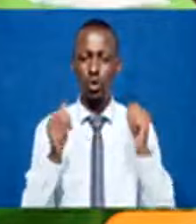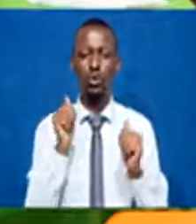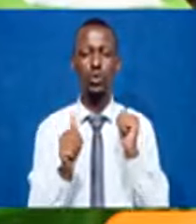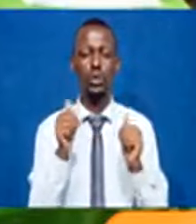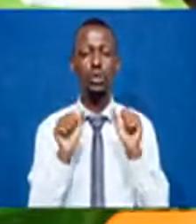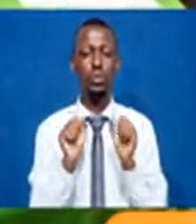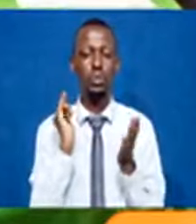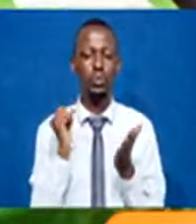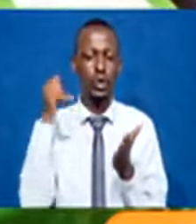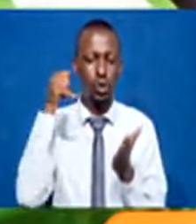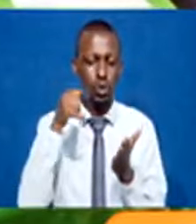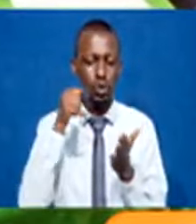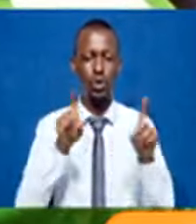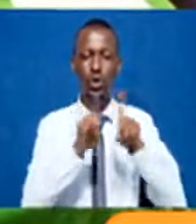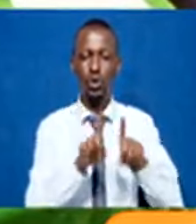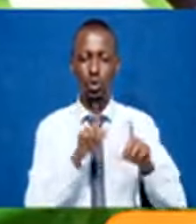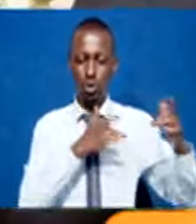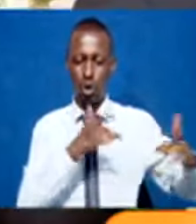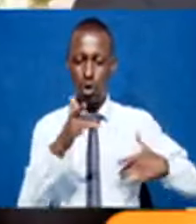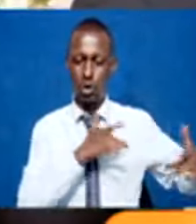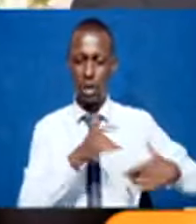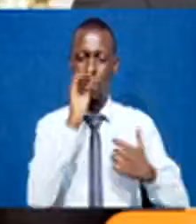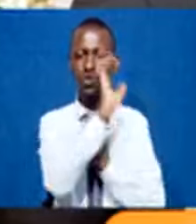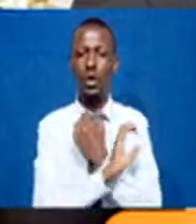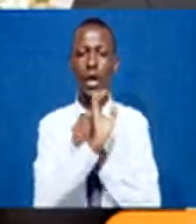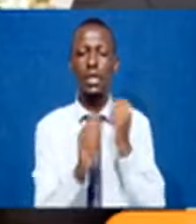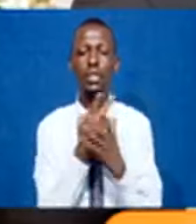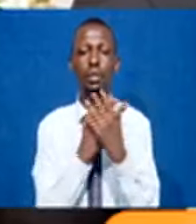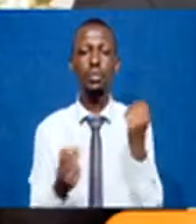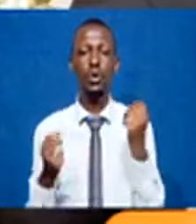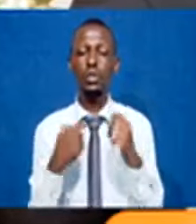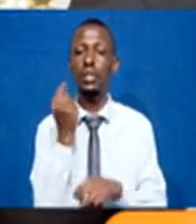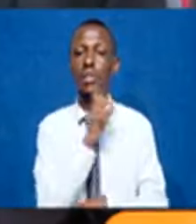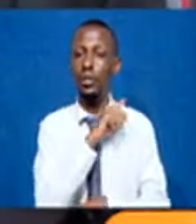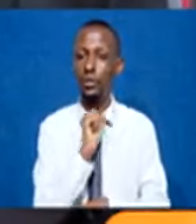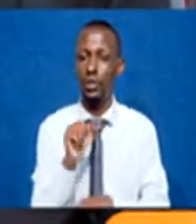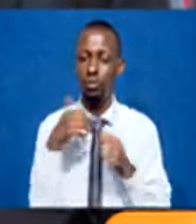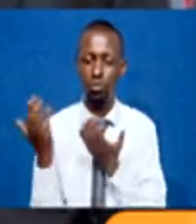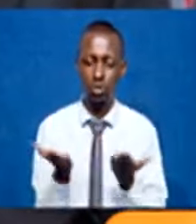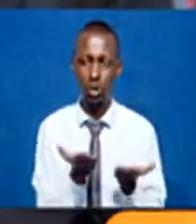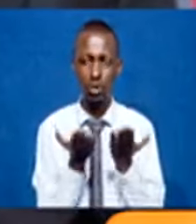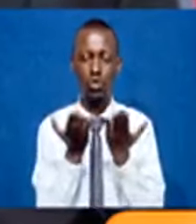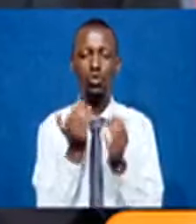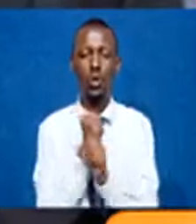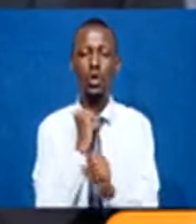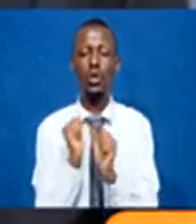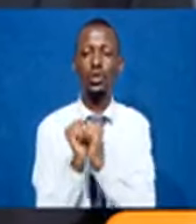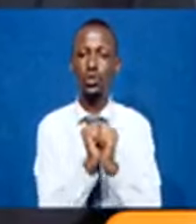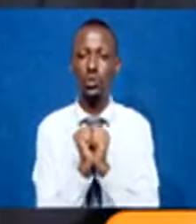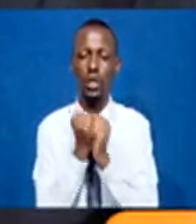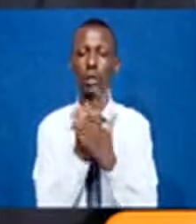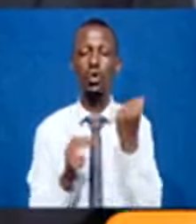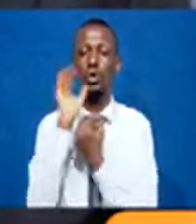interest and concern between the two states, reaffirming their commitment to enhance bilateral cooperation